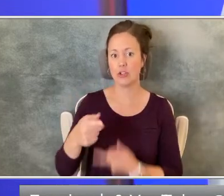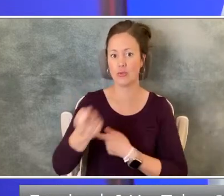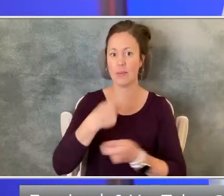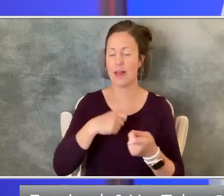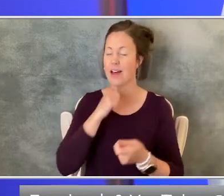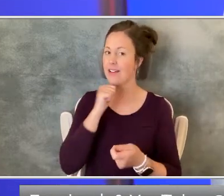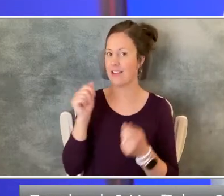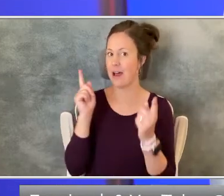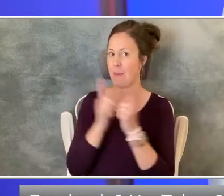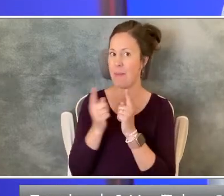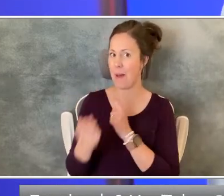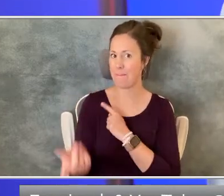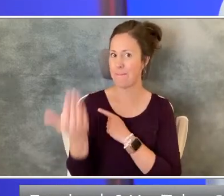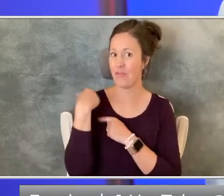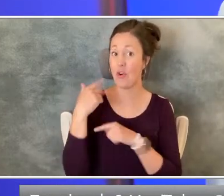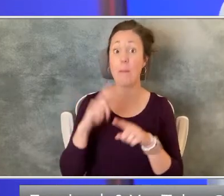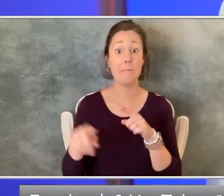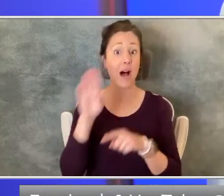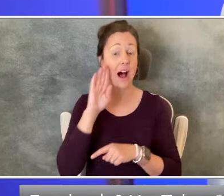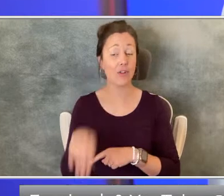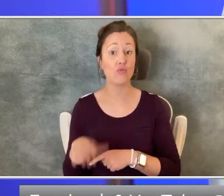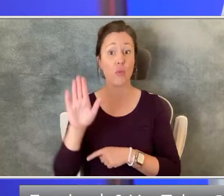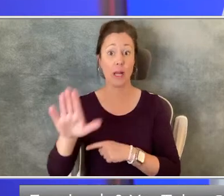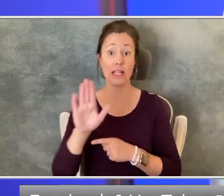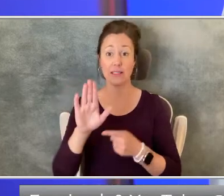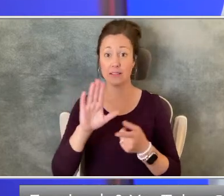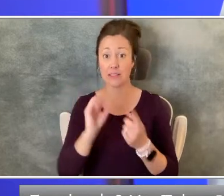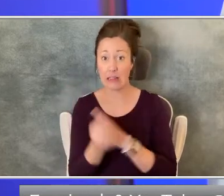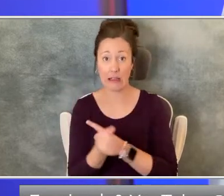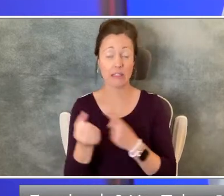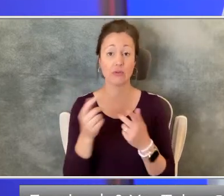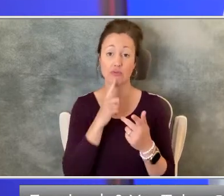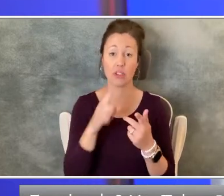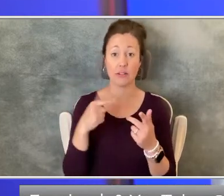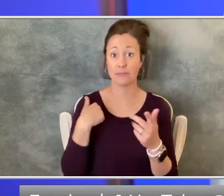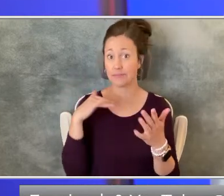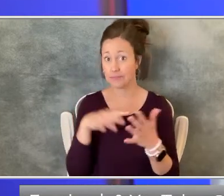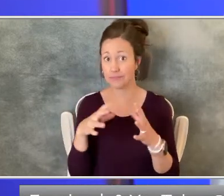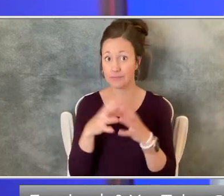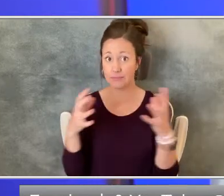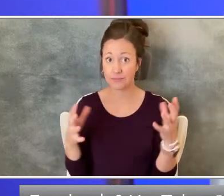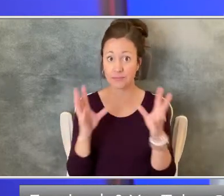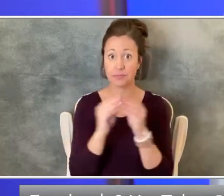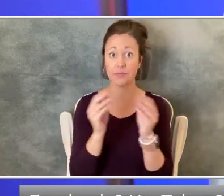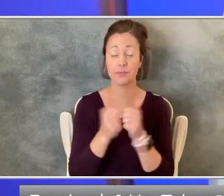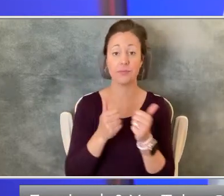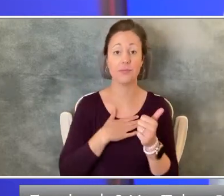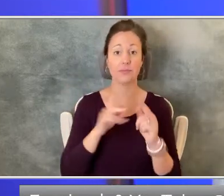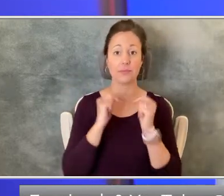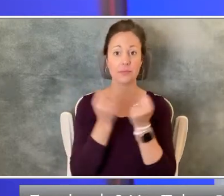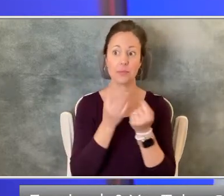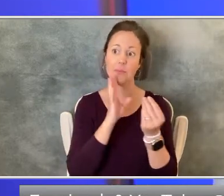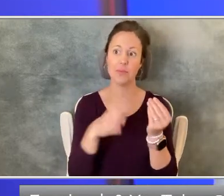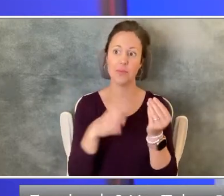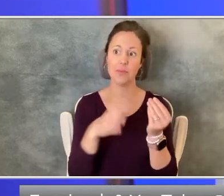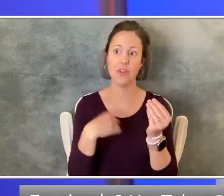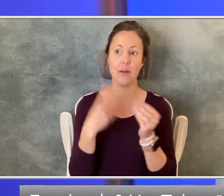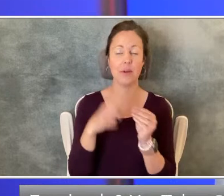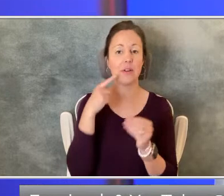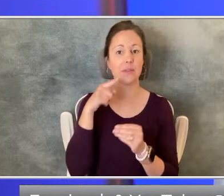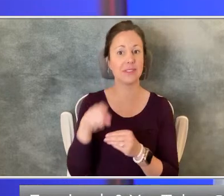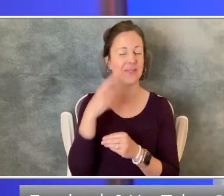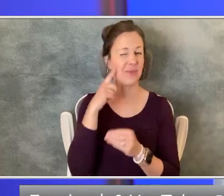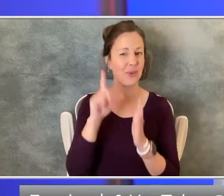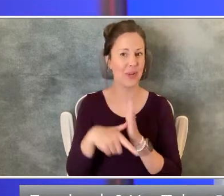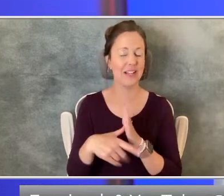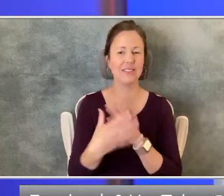about Gene because I've been following his case, and I have meetings every week with my team, and we've been talking about Gene for a while and what the right timing for that stem